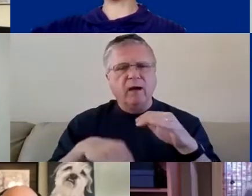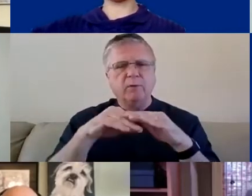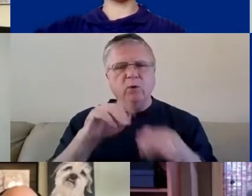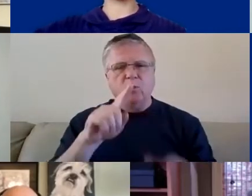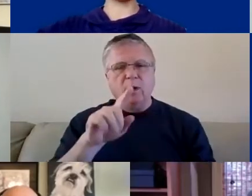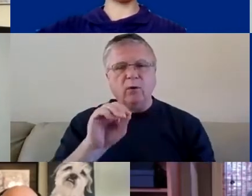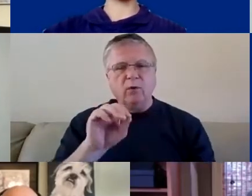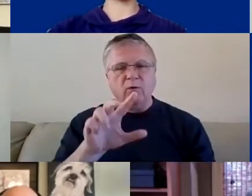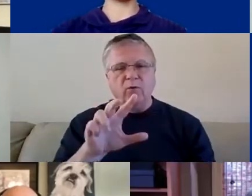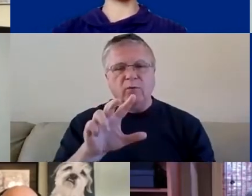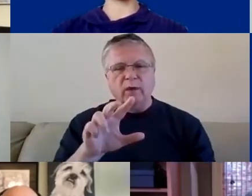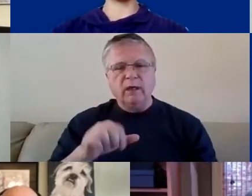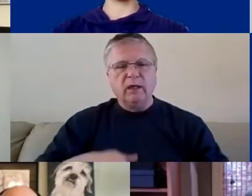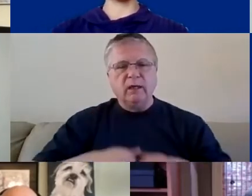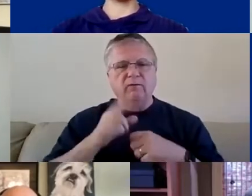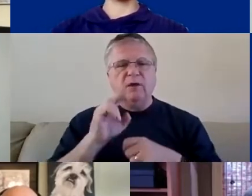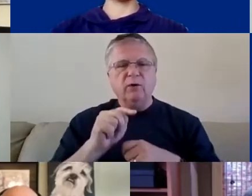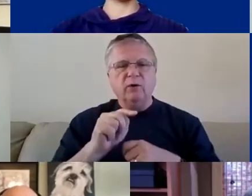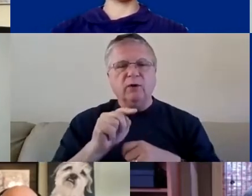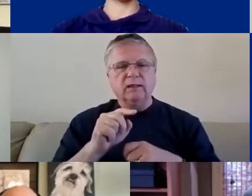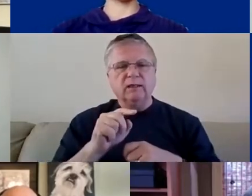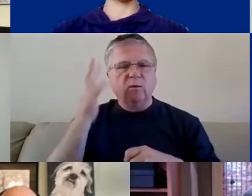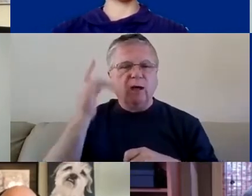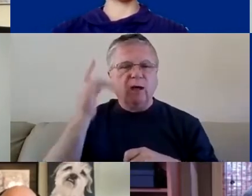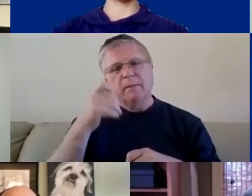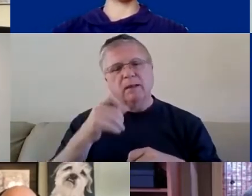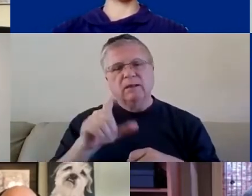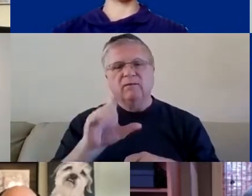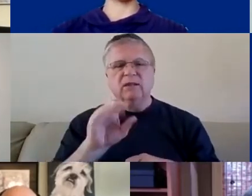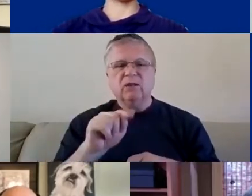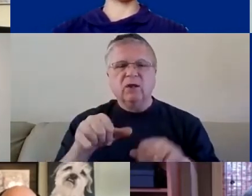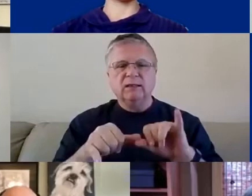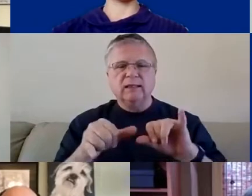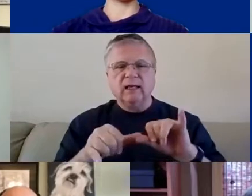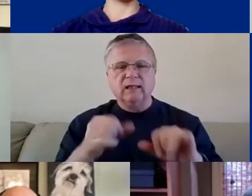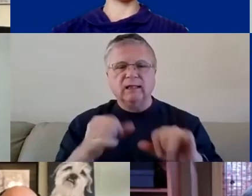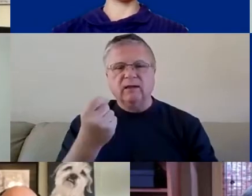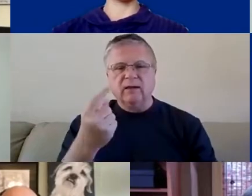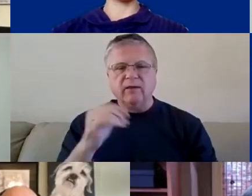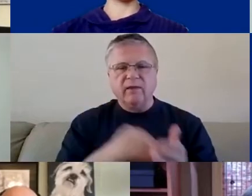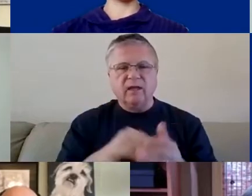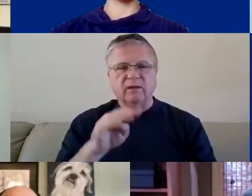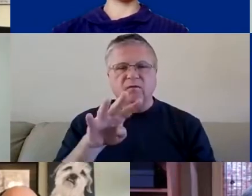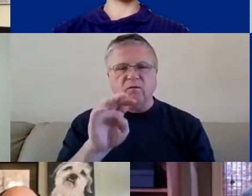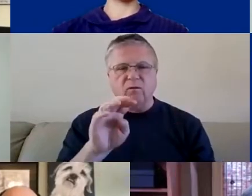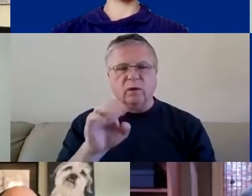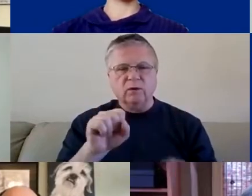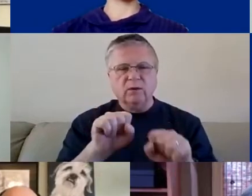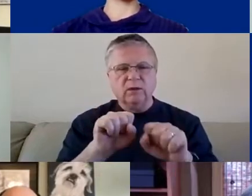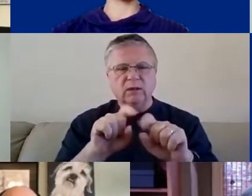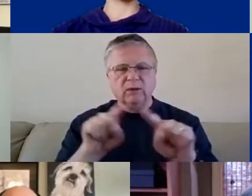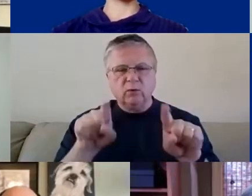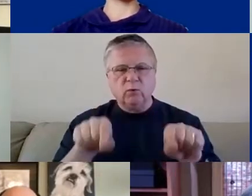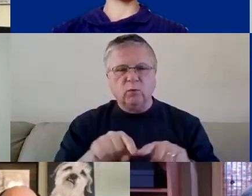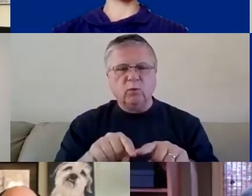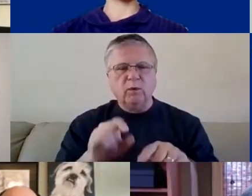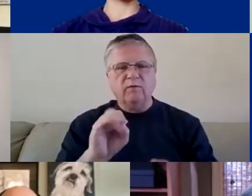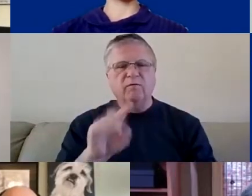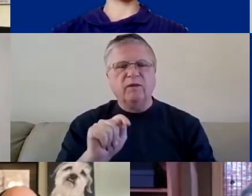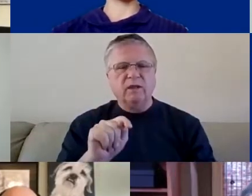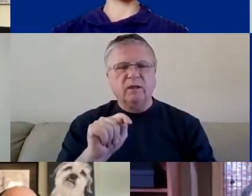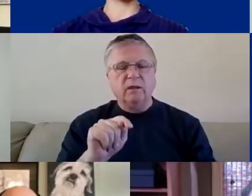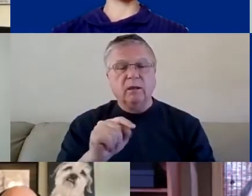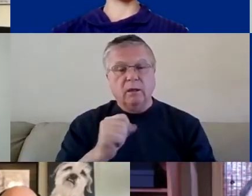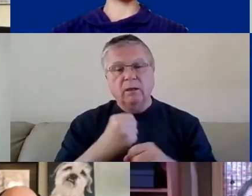in it. And that's based on its lot size of approximately 11,400 square feet. To make a